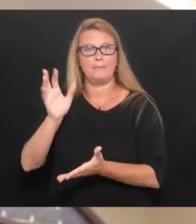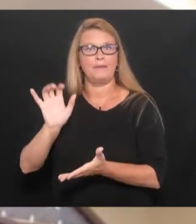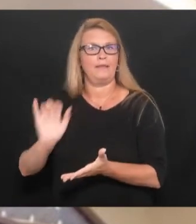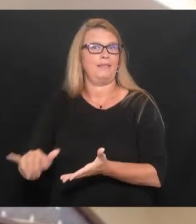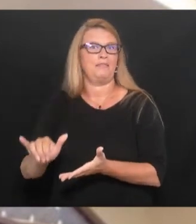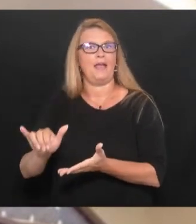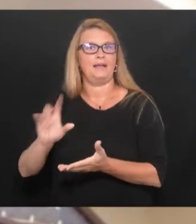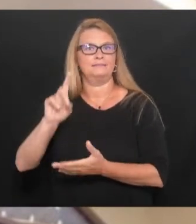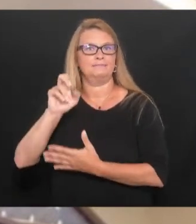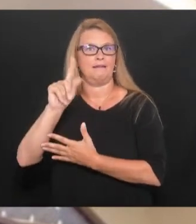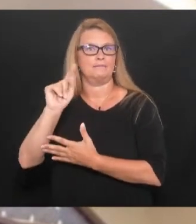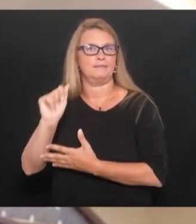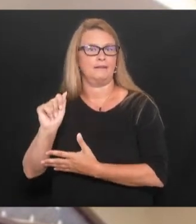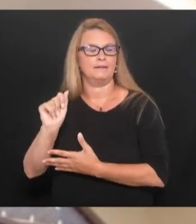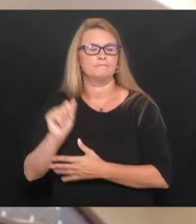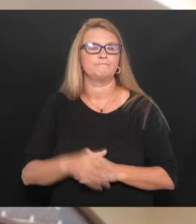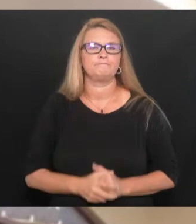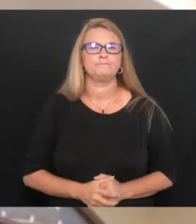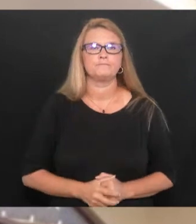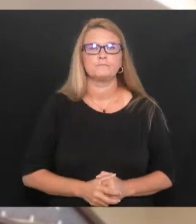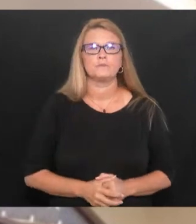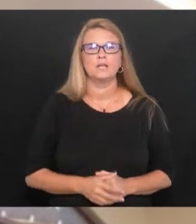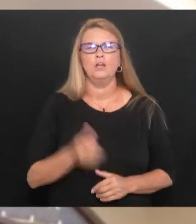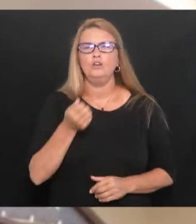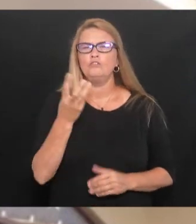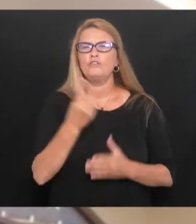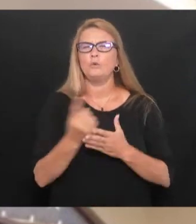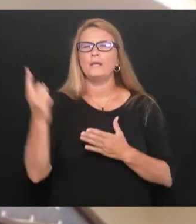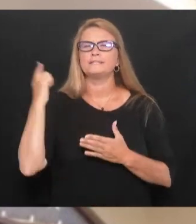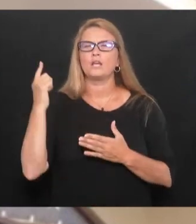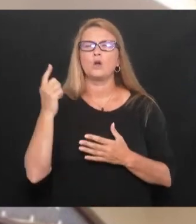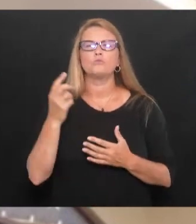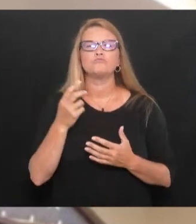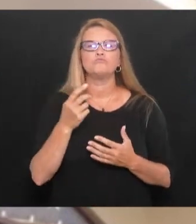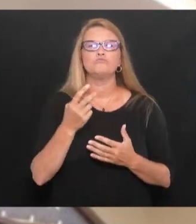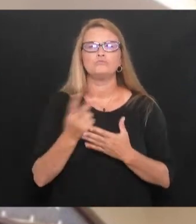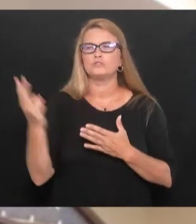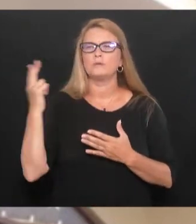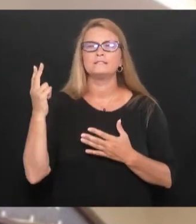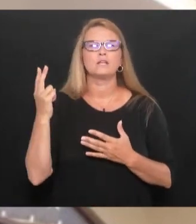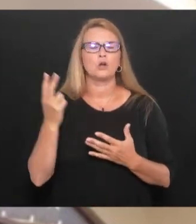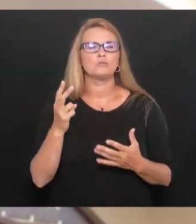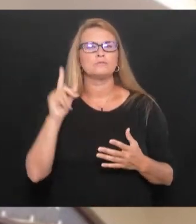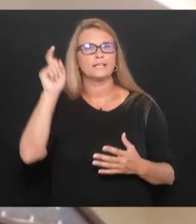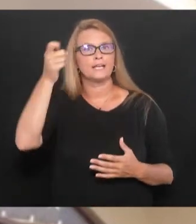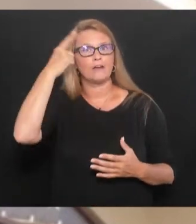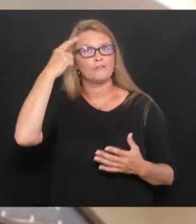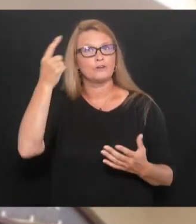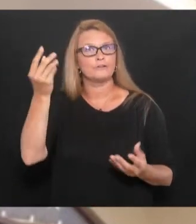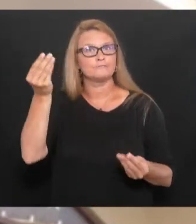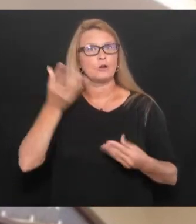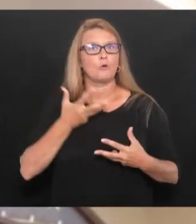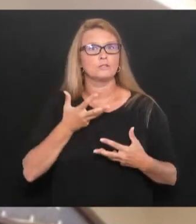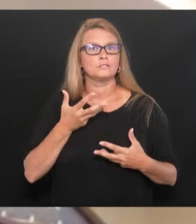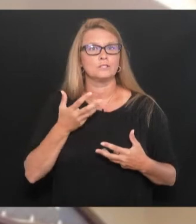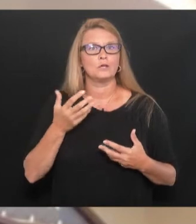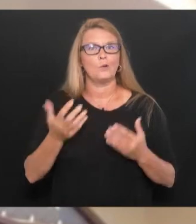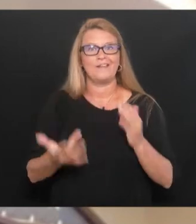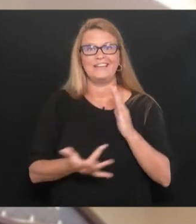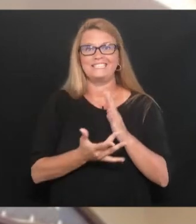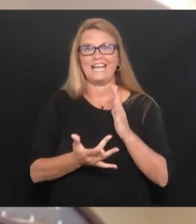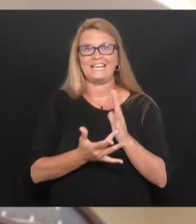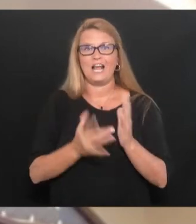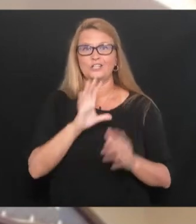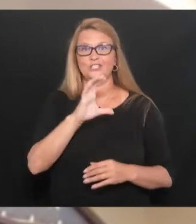point out. A couple of weeks ago, the governor announced great news that we had landed a technology